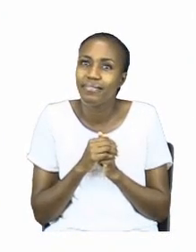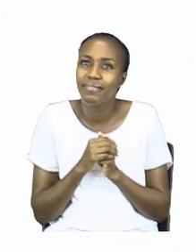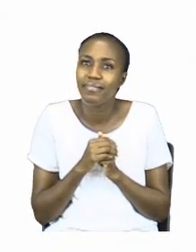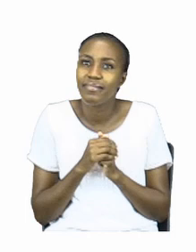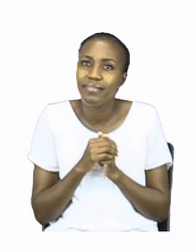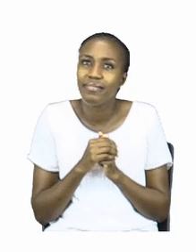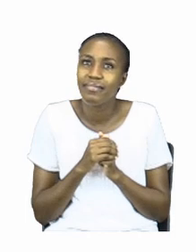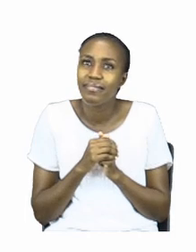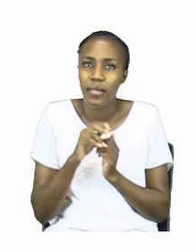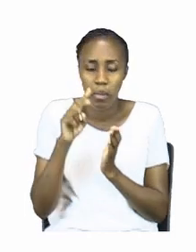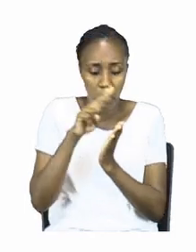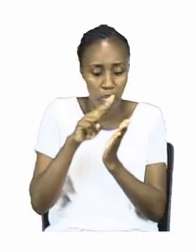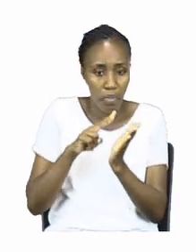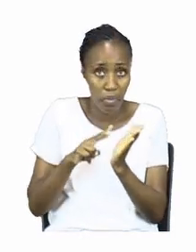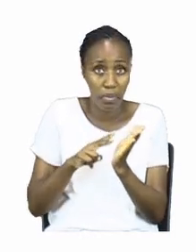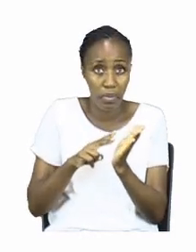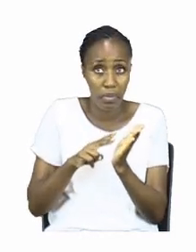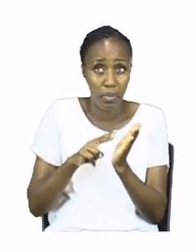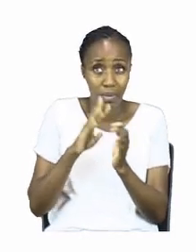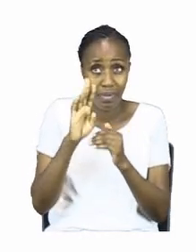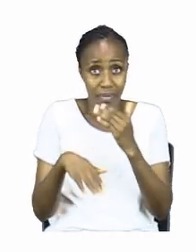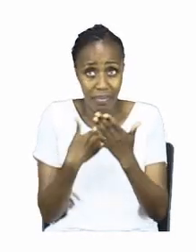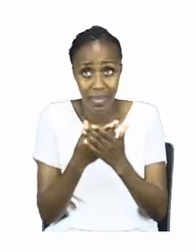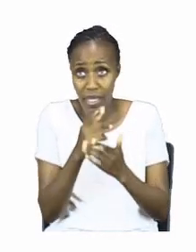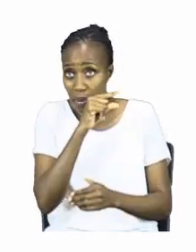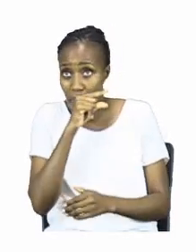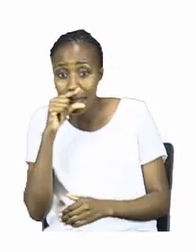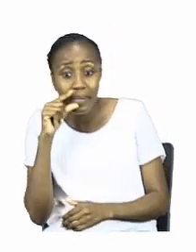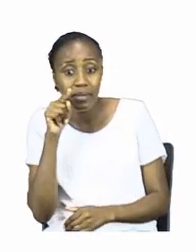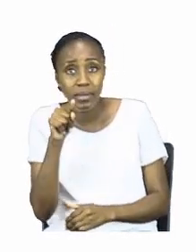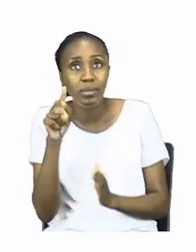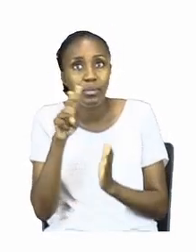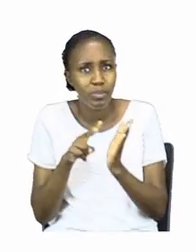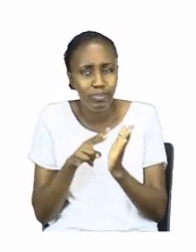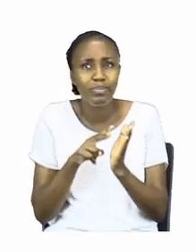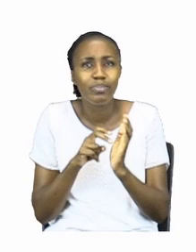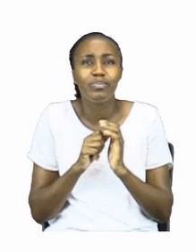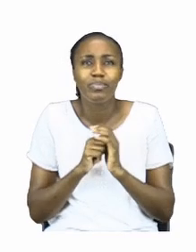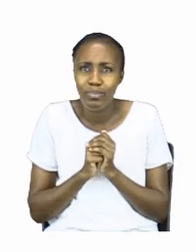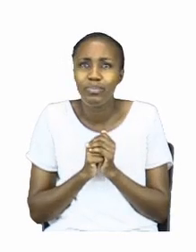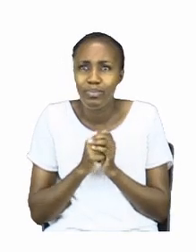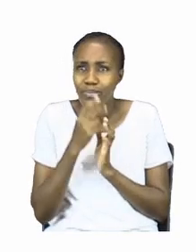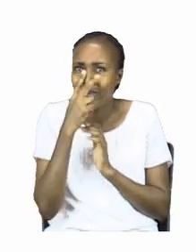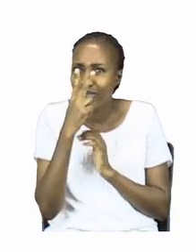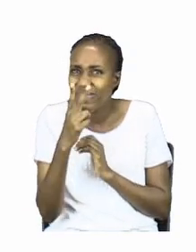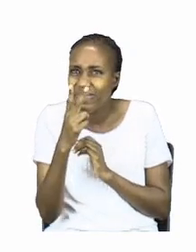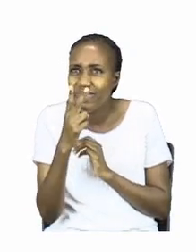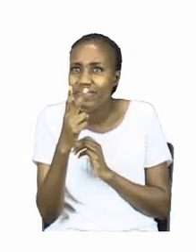to read the following picture cards. Now there you will see you have a picture